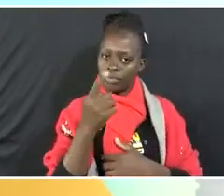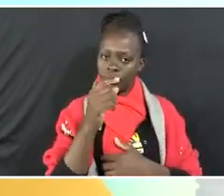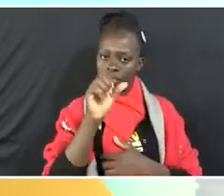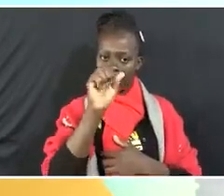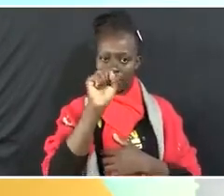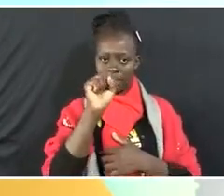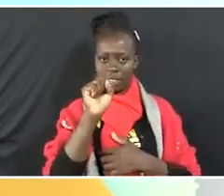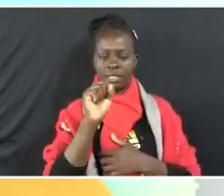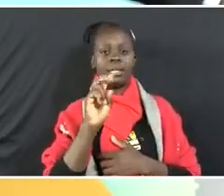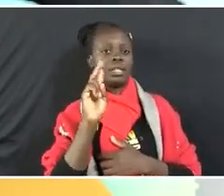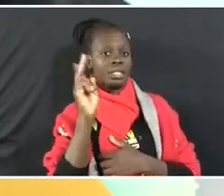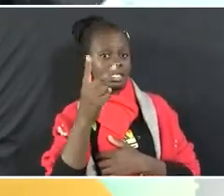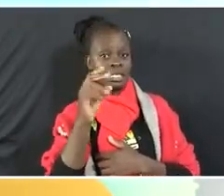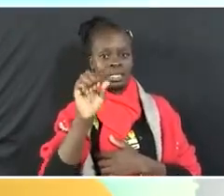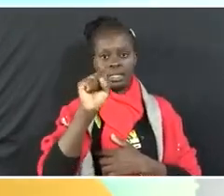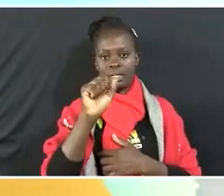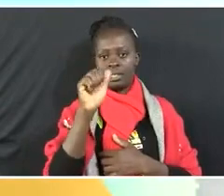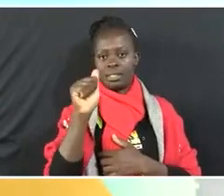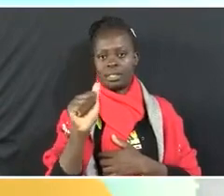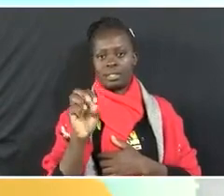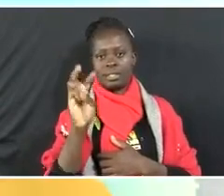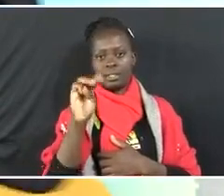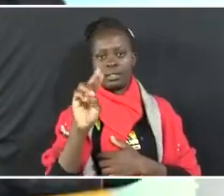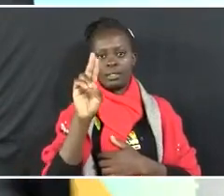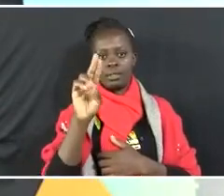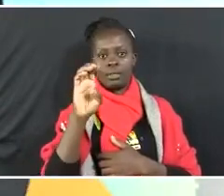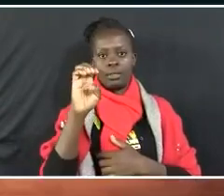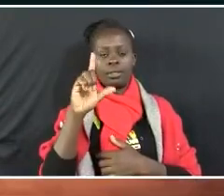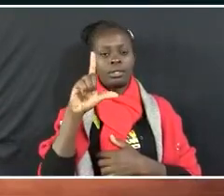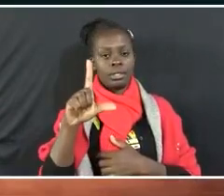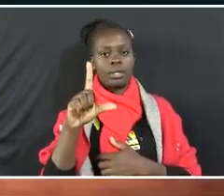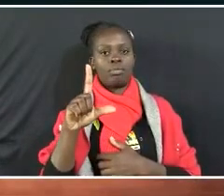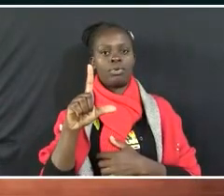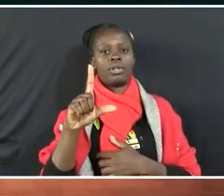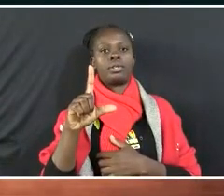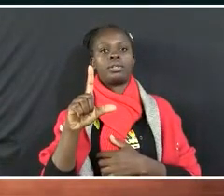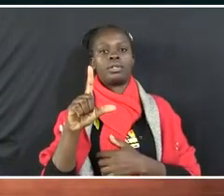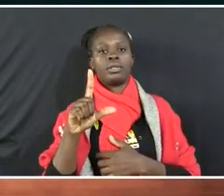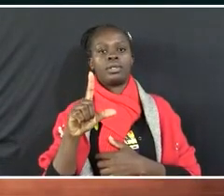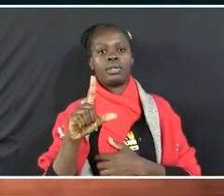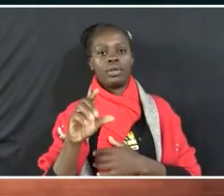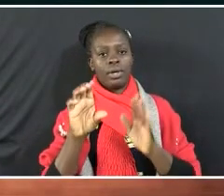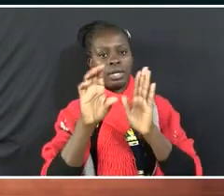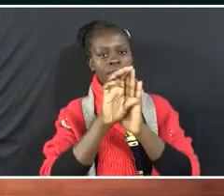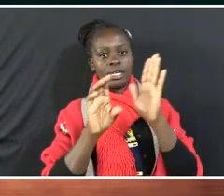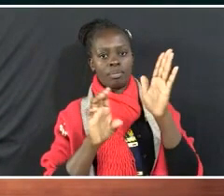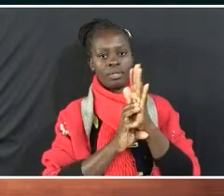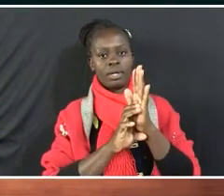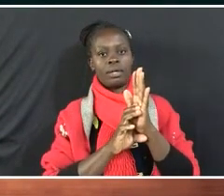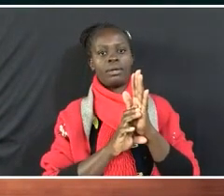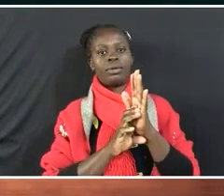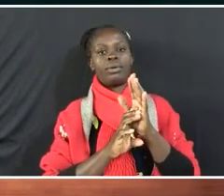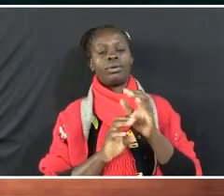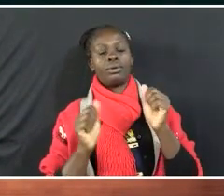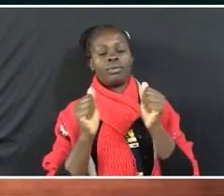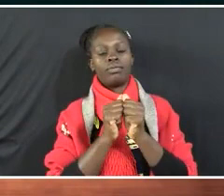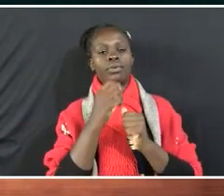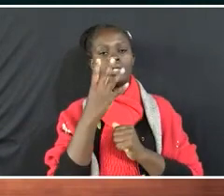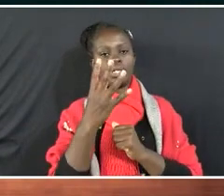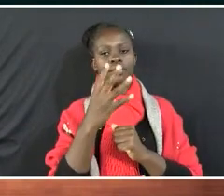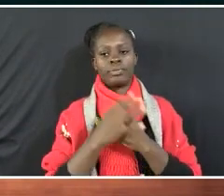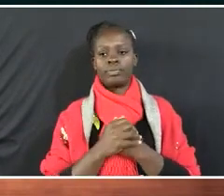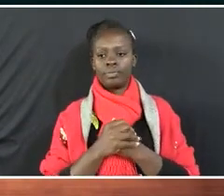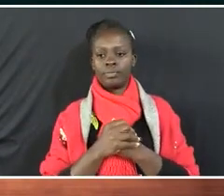2 Samuel 13:14-24, the king said, let him turn to his own house. Let him not see my face. So